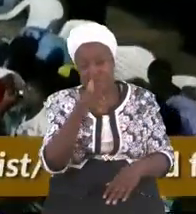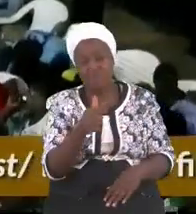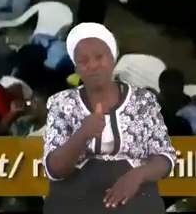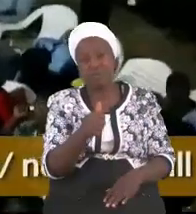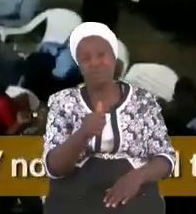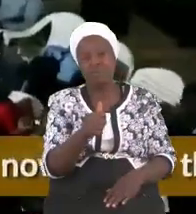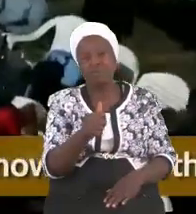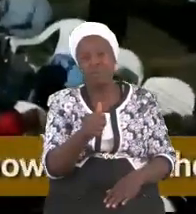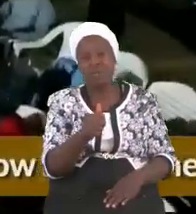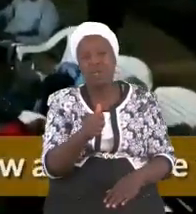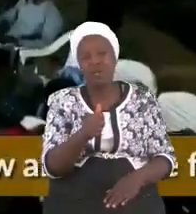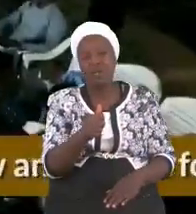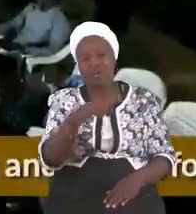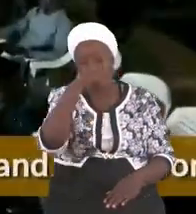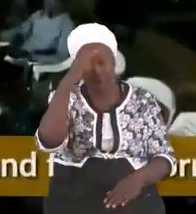Manifestation,